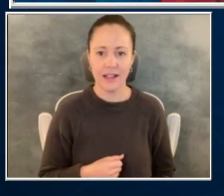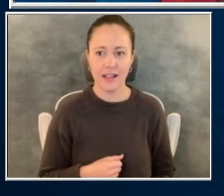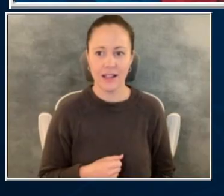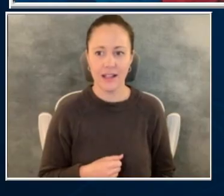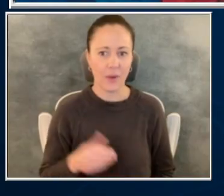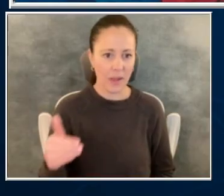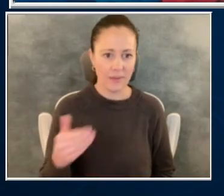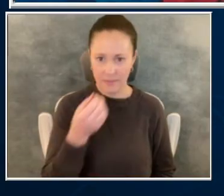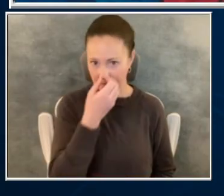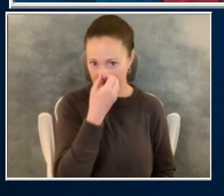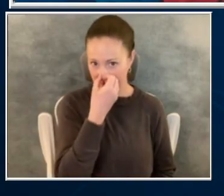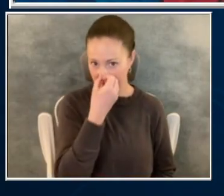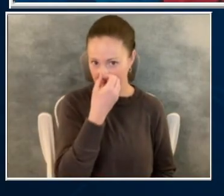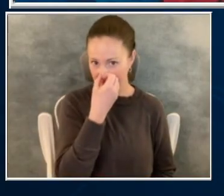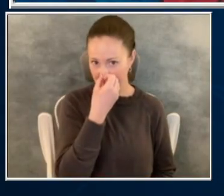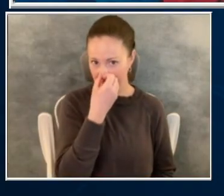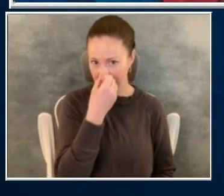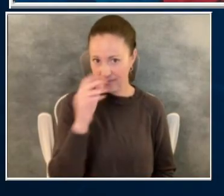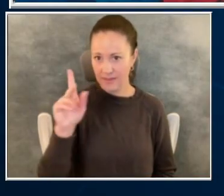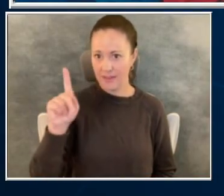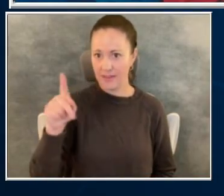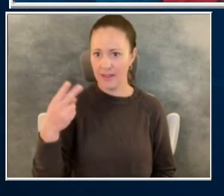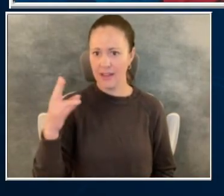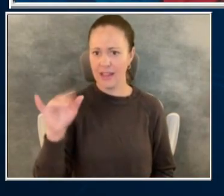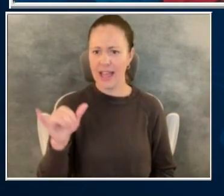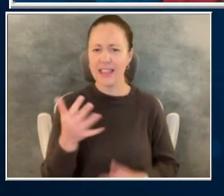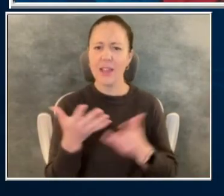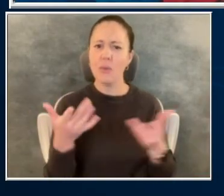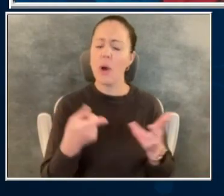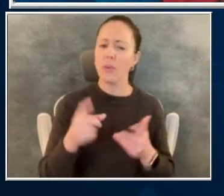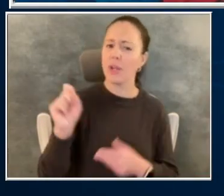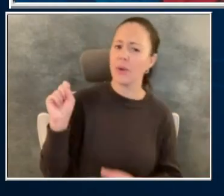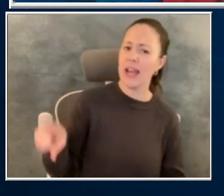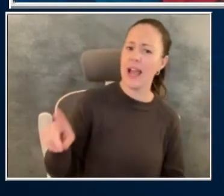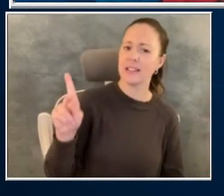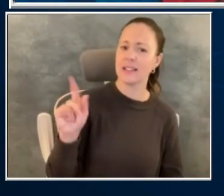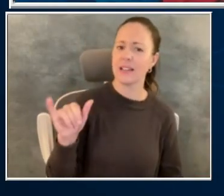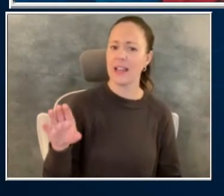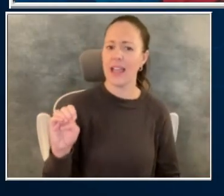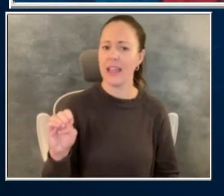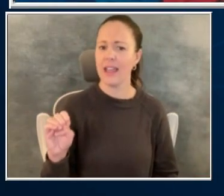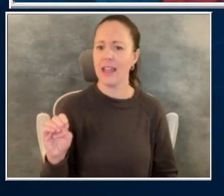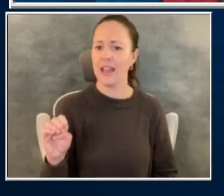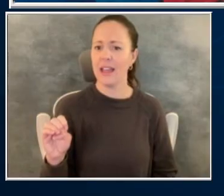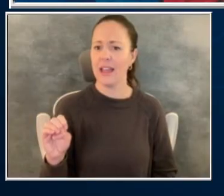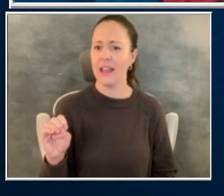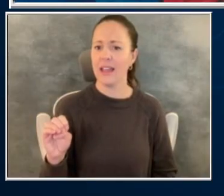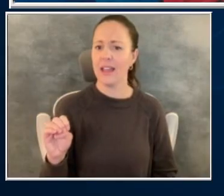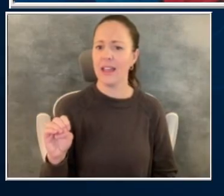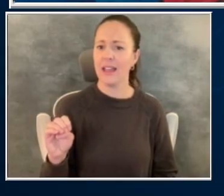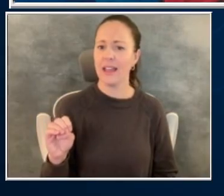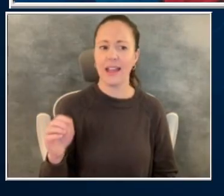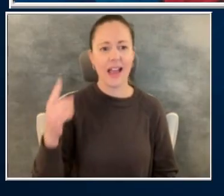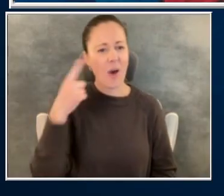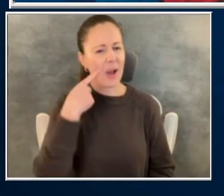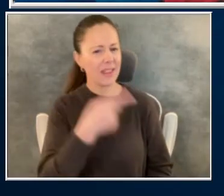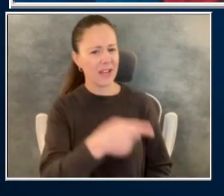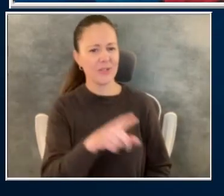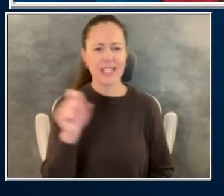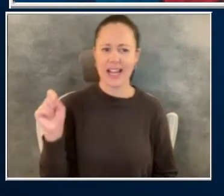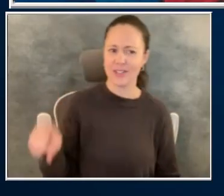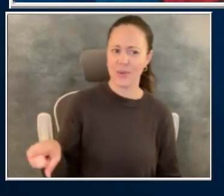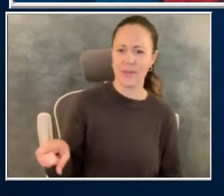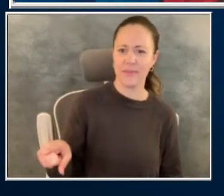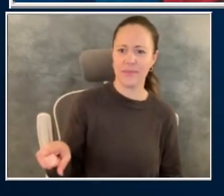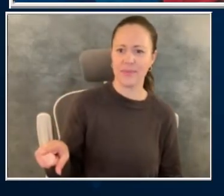Kathy, what was the question you were going to ask Kay? Oh, I wasn't. Oh, Oh, I thought she was going to ask you a question. I do have a question